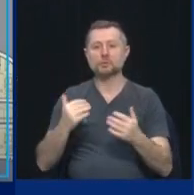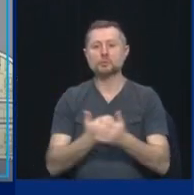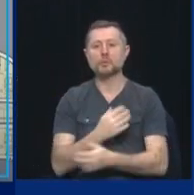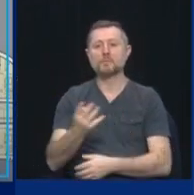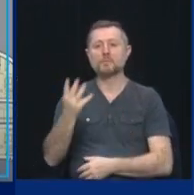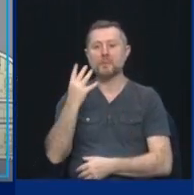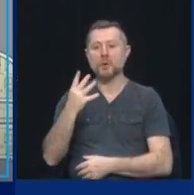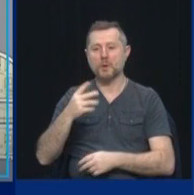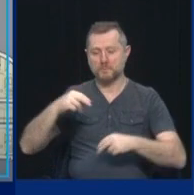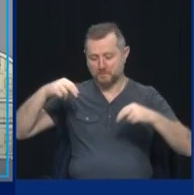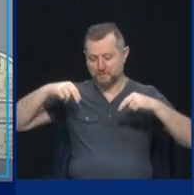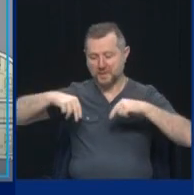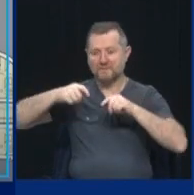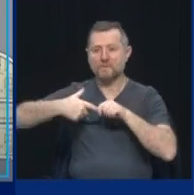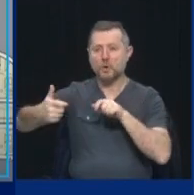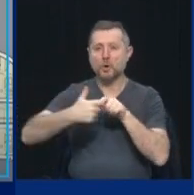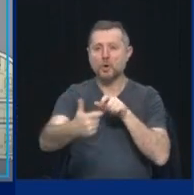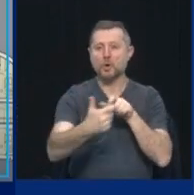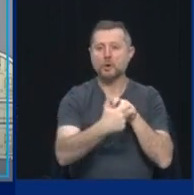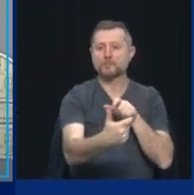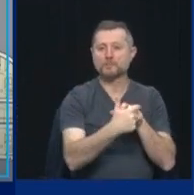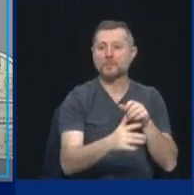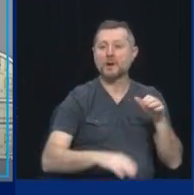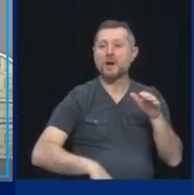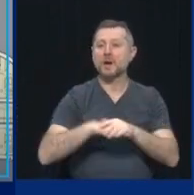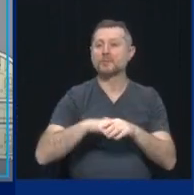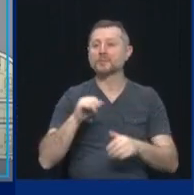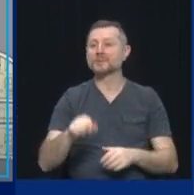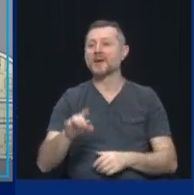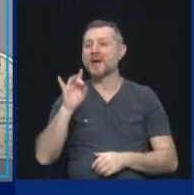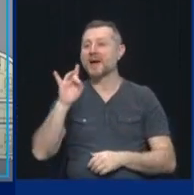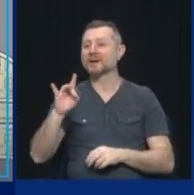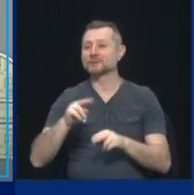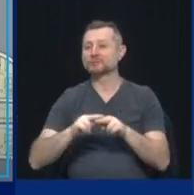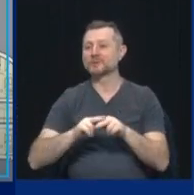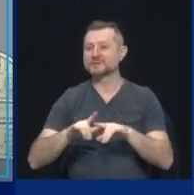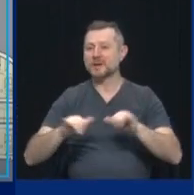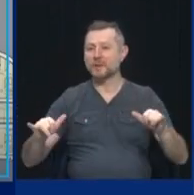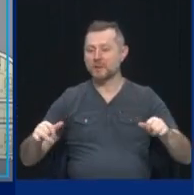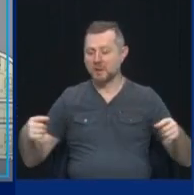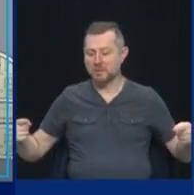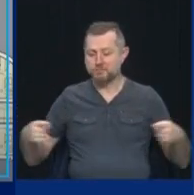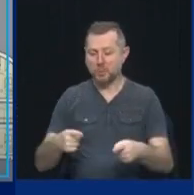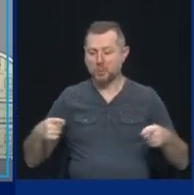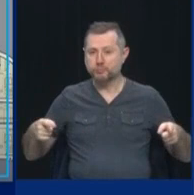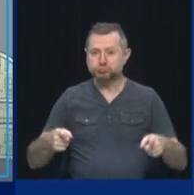eight trains at a time, 24 trains per hour,